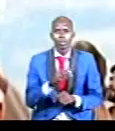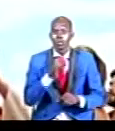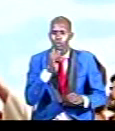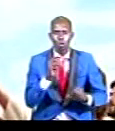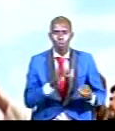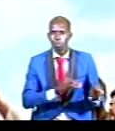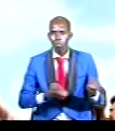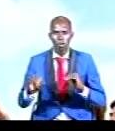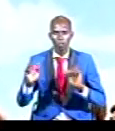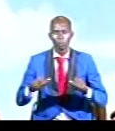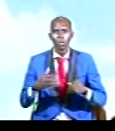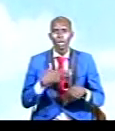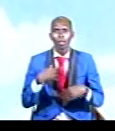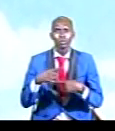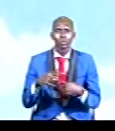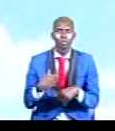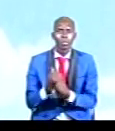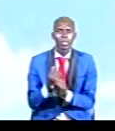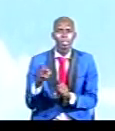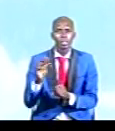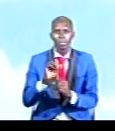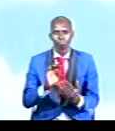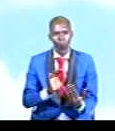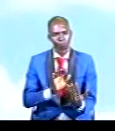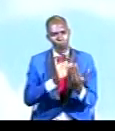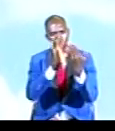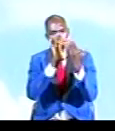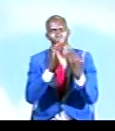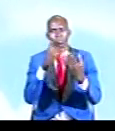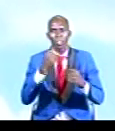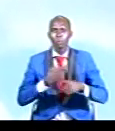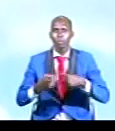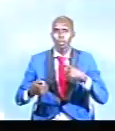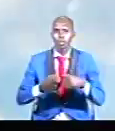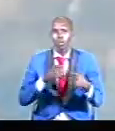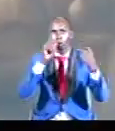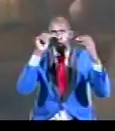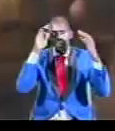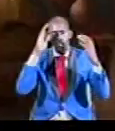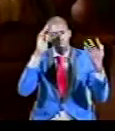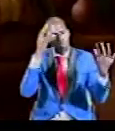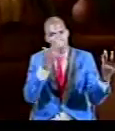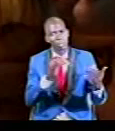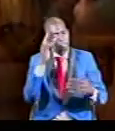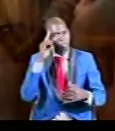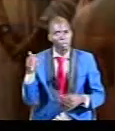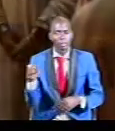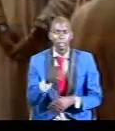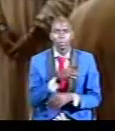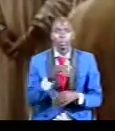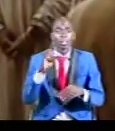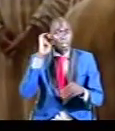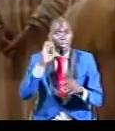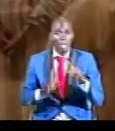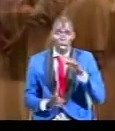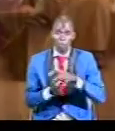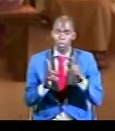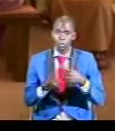to make them face the persecution waiting for them in the Acts of the Apostles.